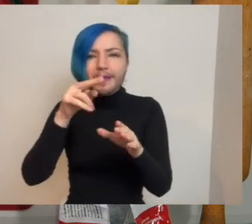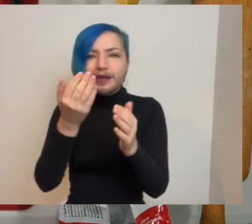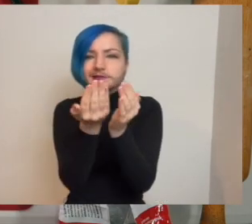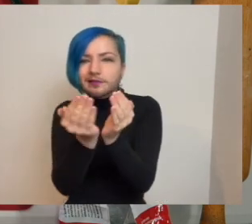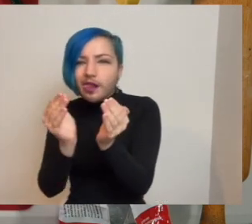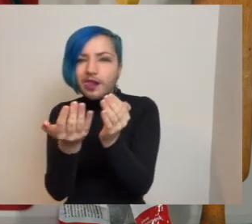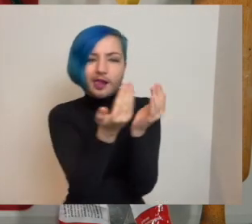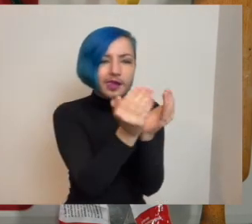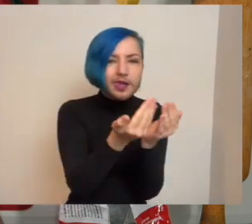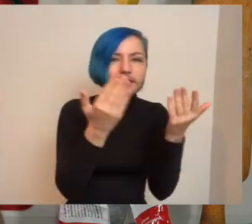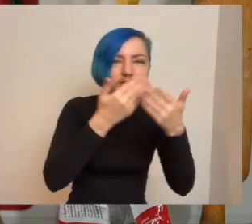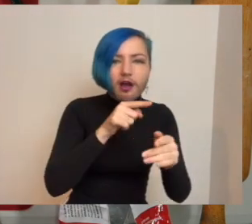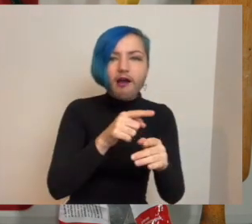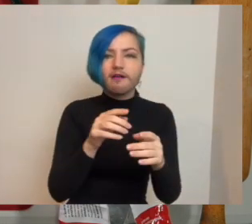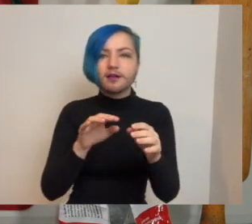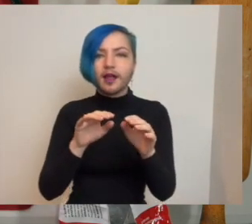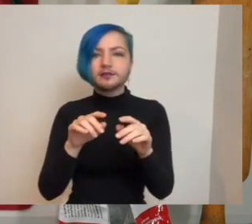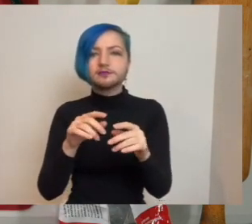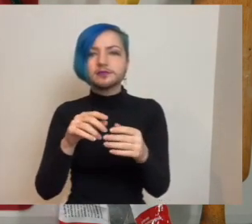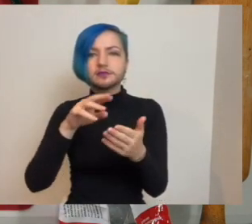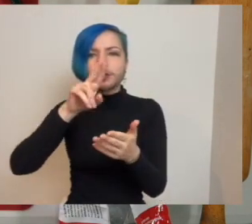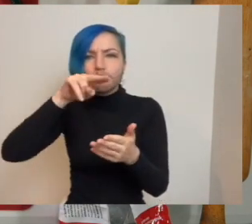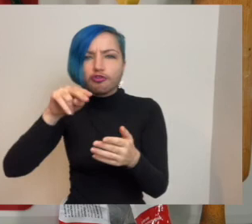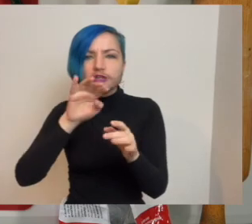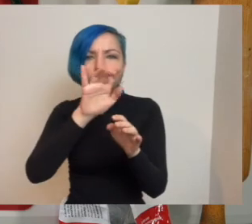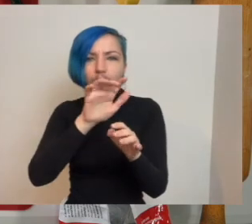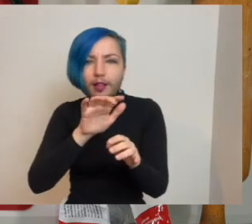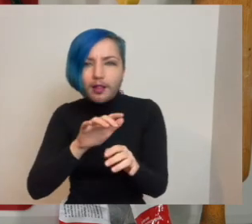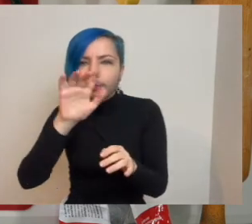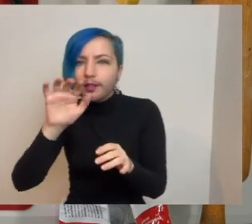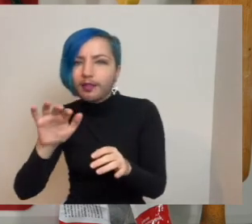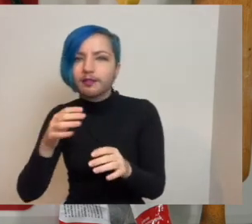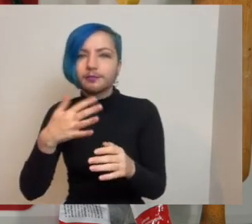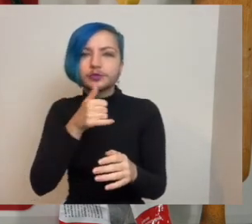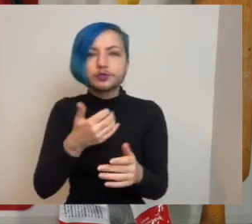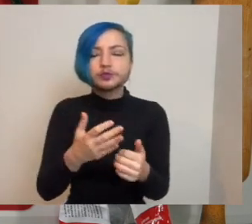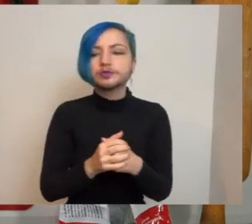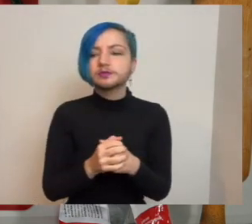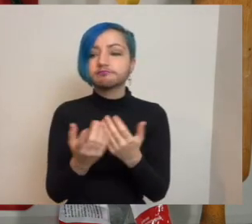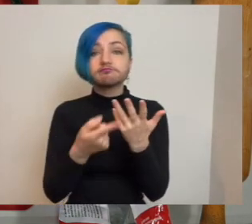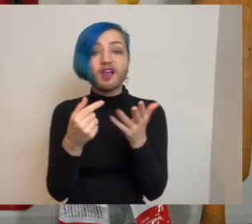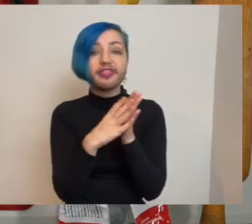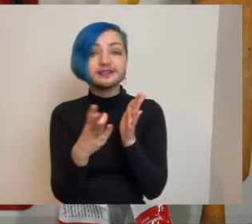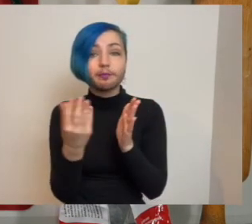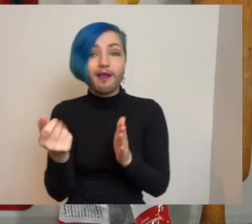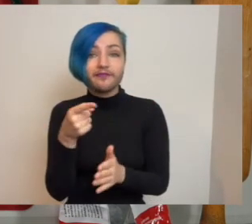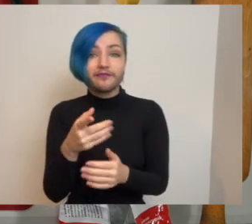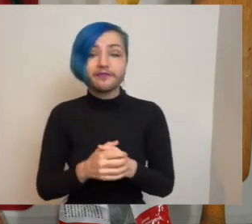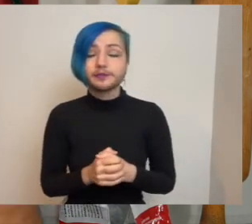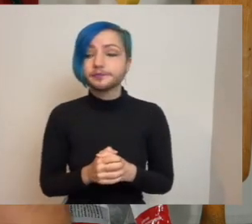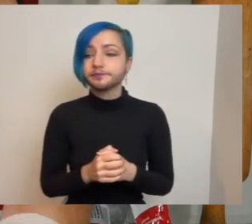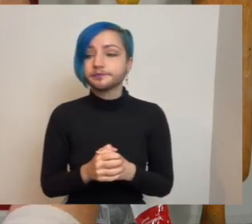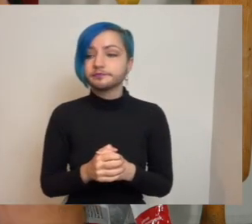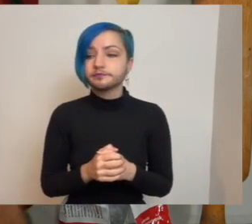and kind of a mottled brush. Then I've got some other examples with